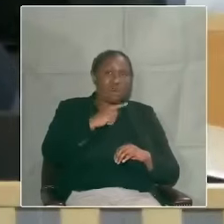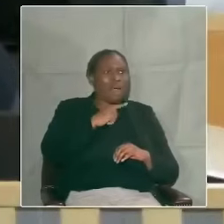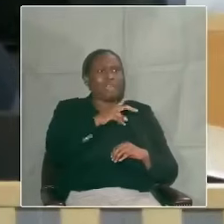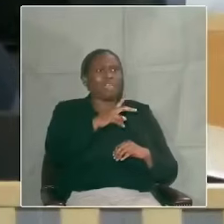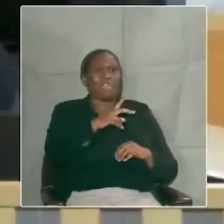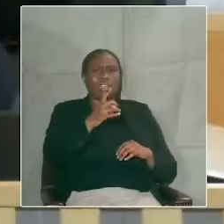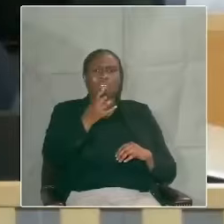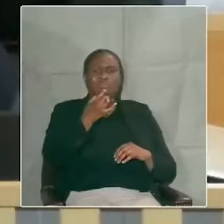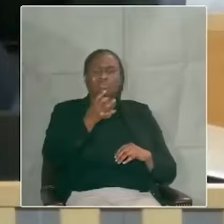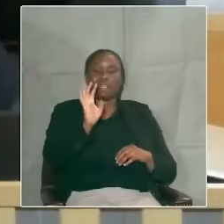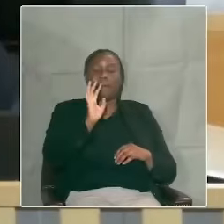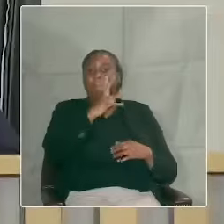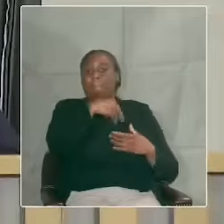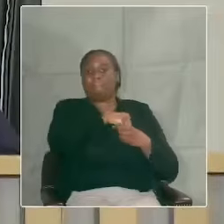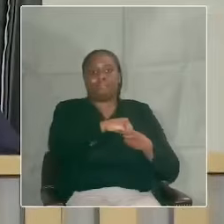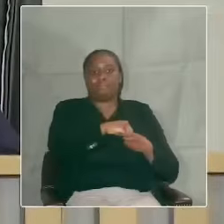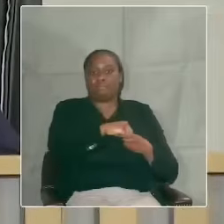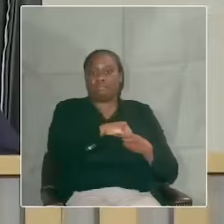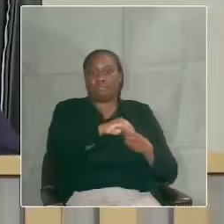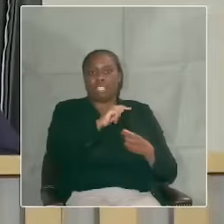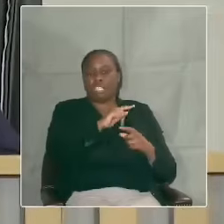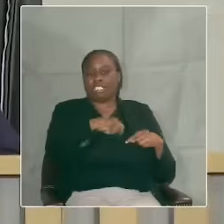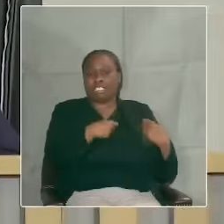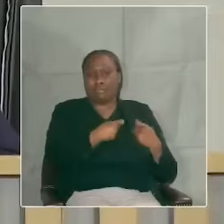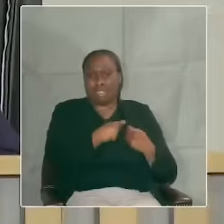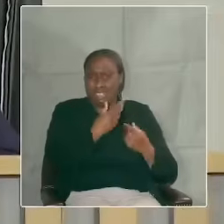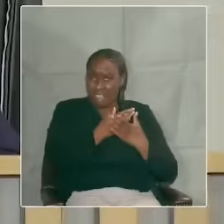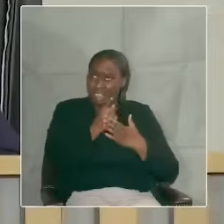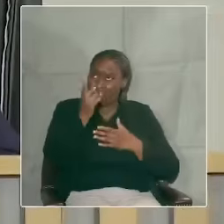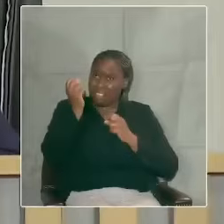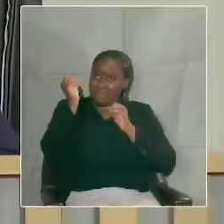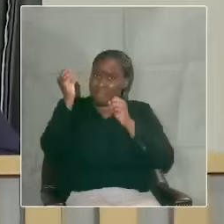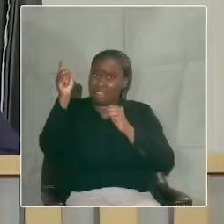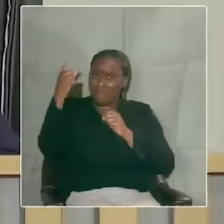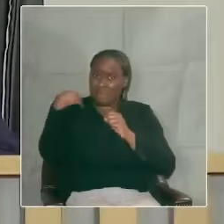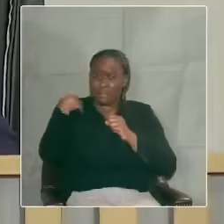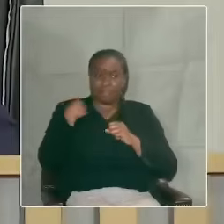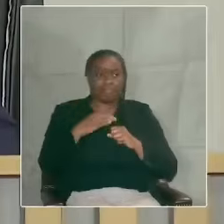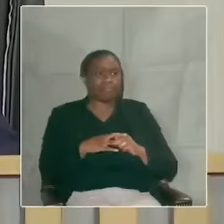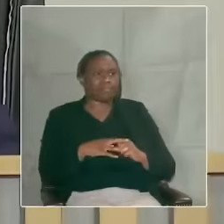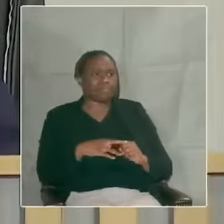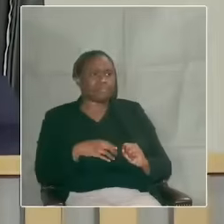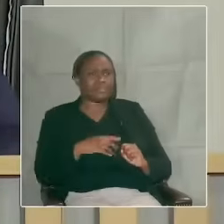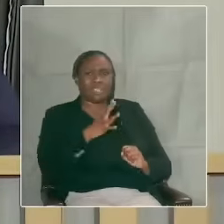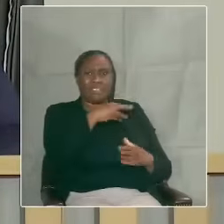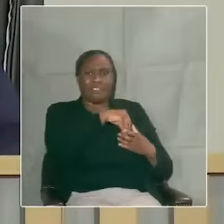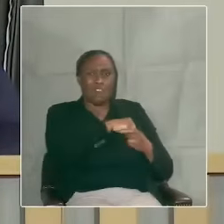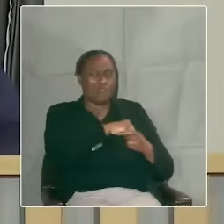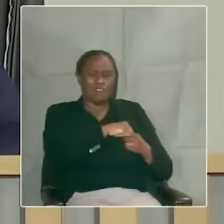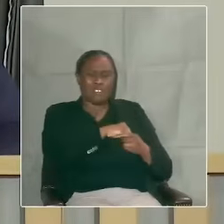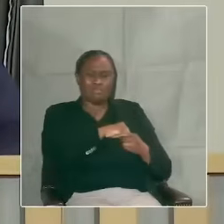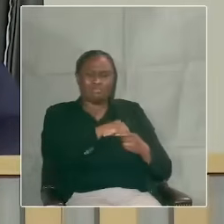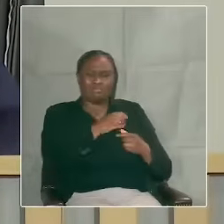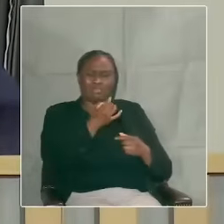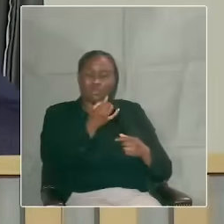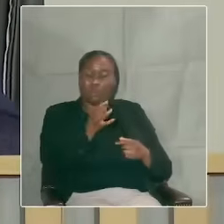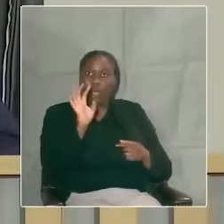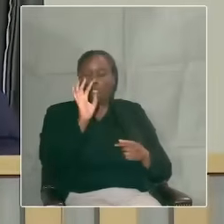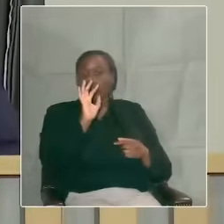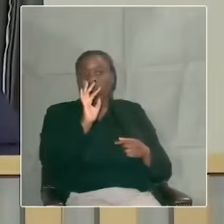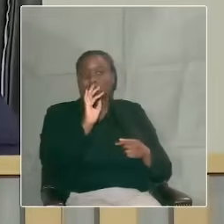his involvement or non-involvement with the team? Yeah, the way I know his involvement, no, he would not have